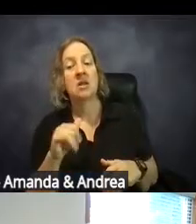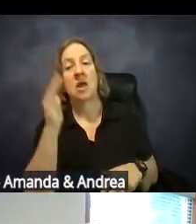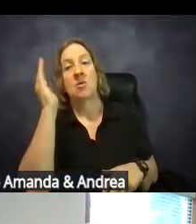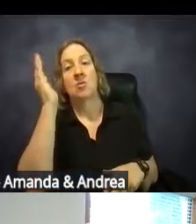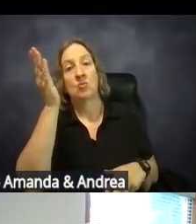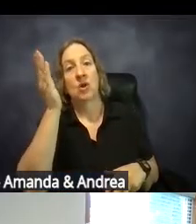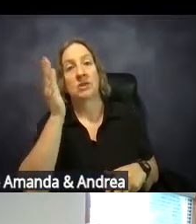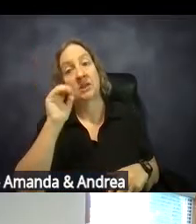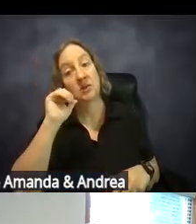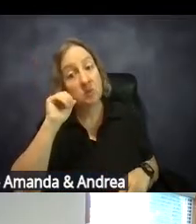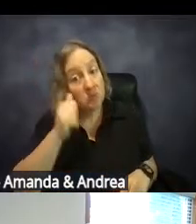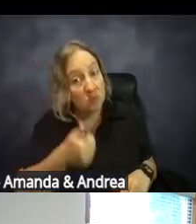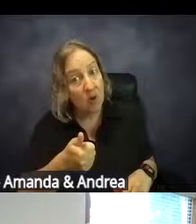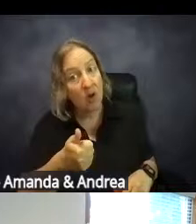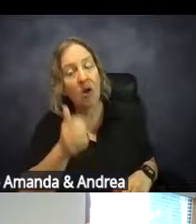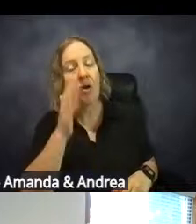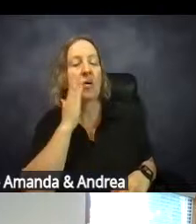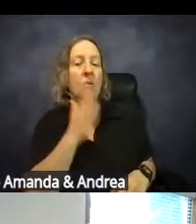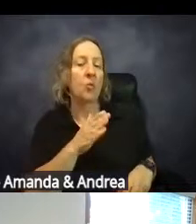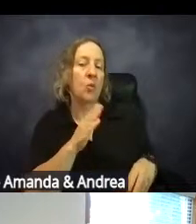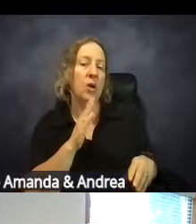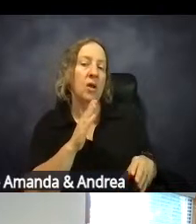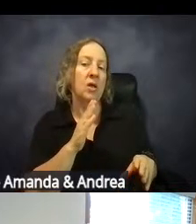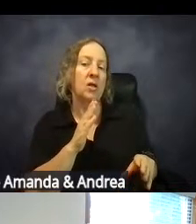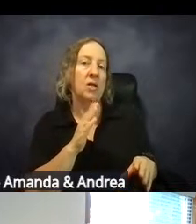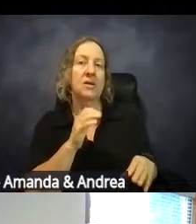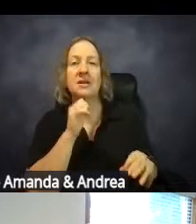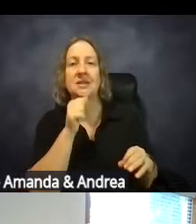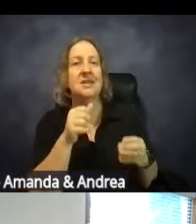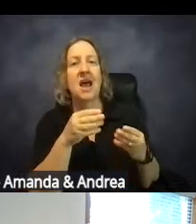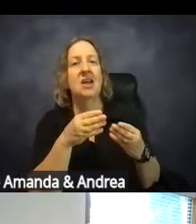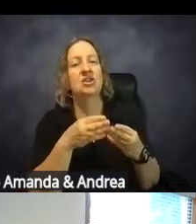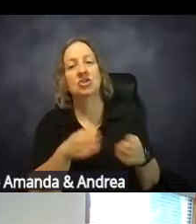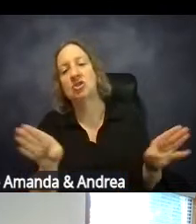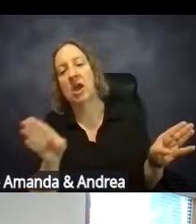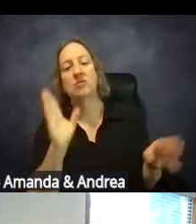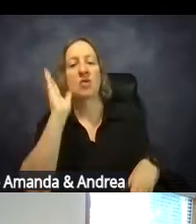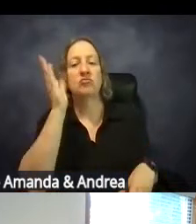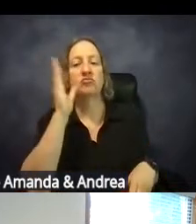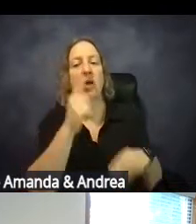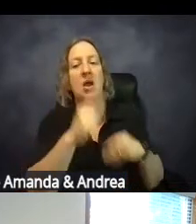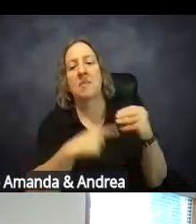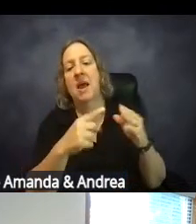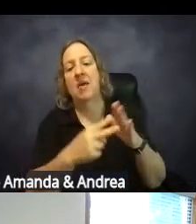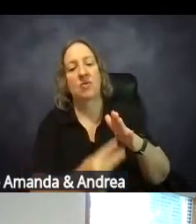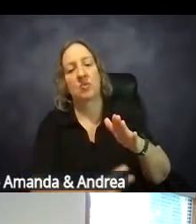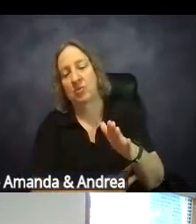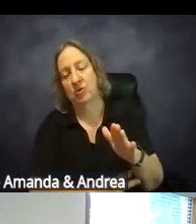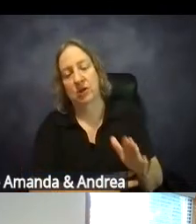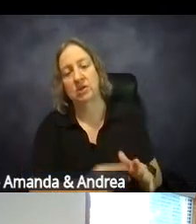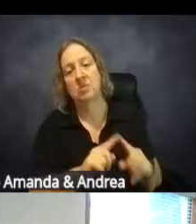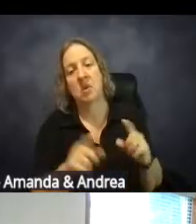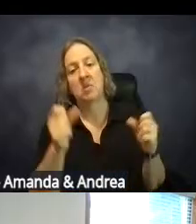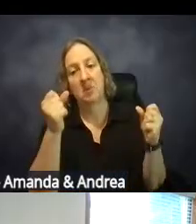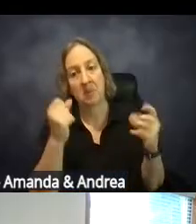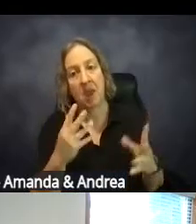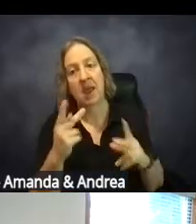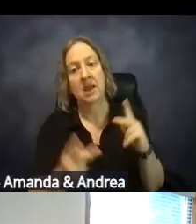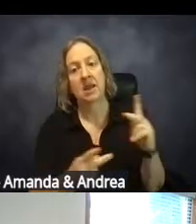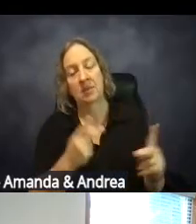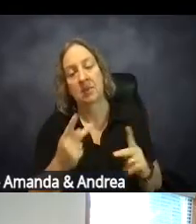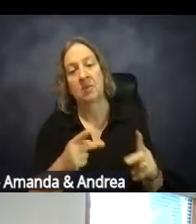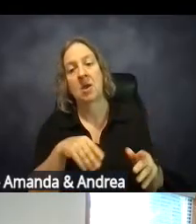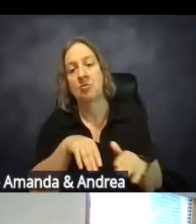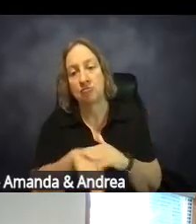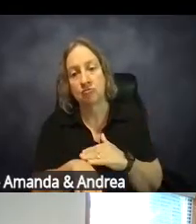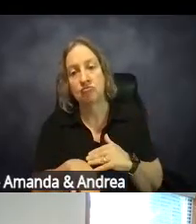giving tomorrow, we're going to be focusing, it's not a general presentation about the bridge, but there have been many people coming in